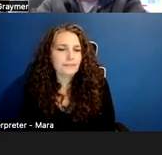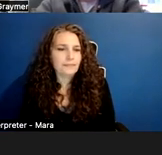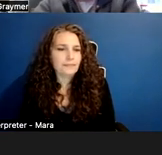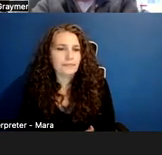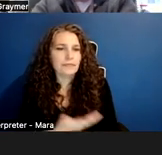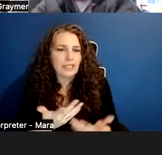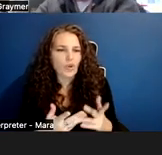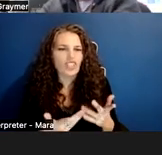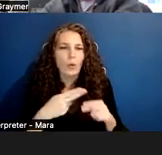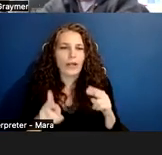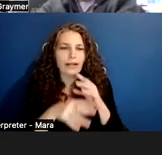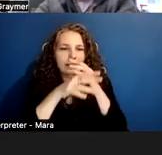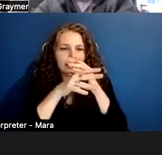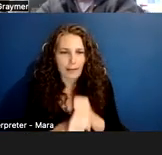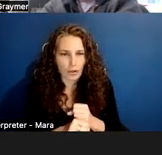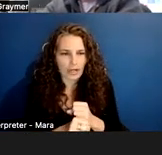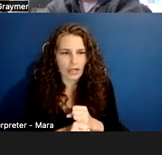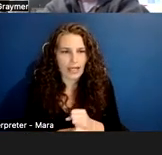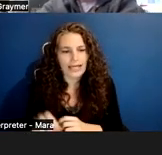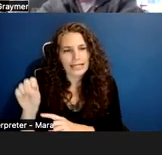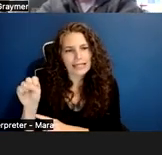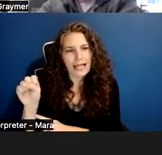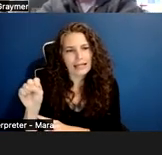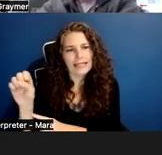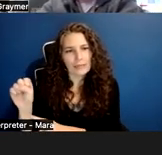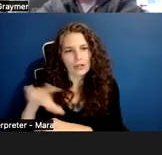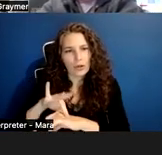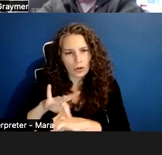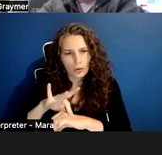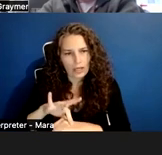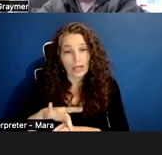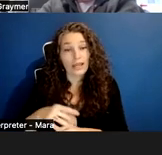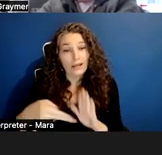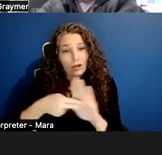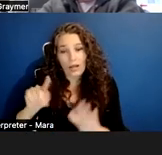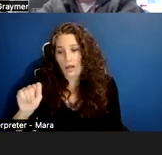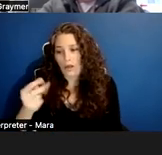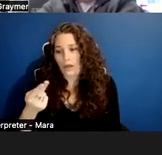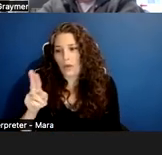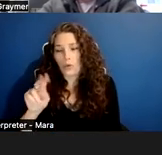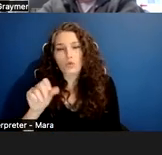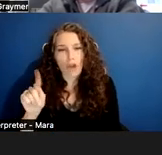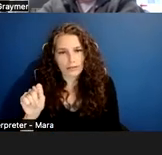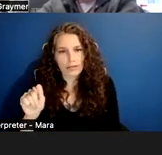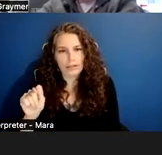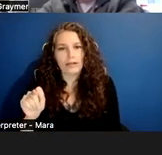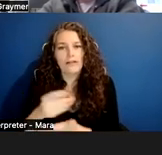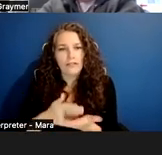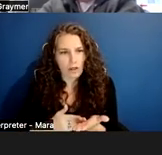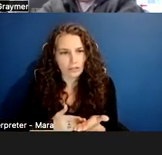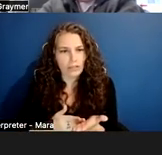So here's a quick summary. The San Simeon earthquake was a thrust fault earthquake on the oceanic